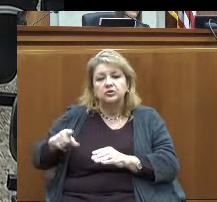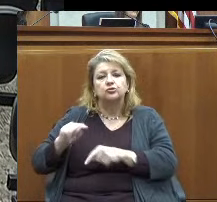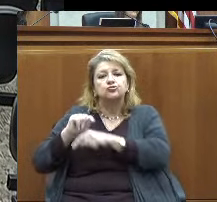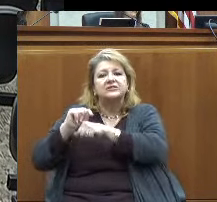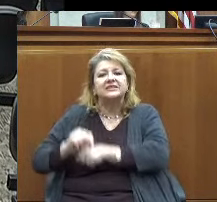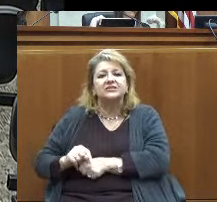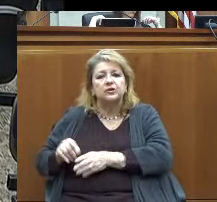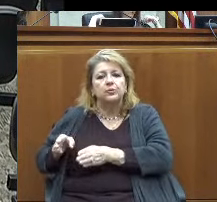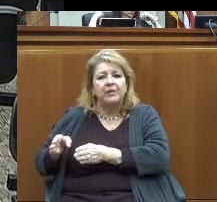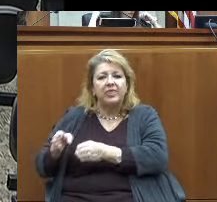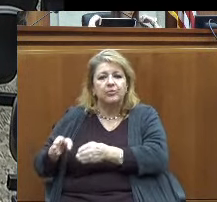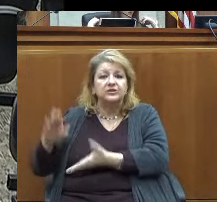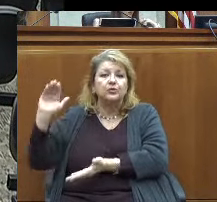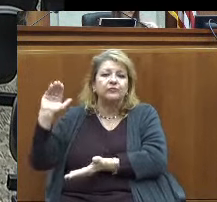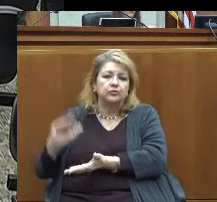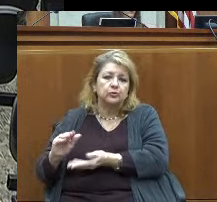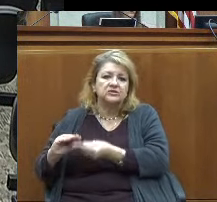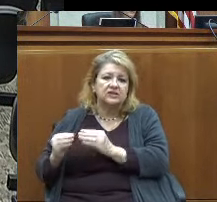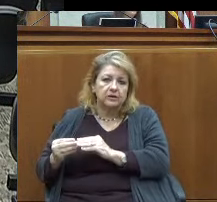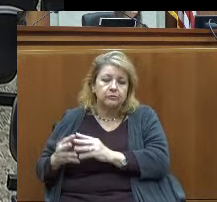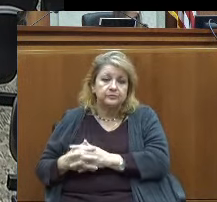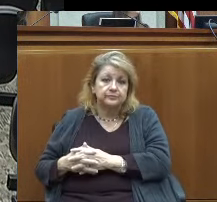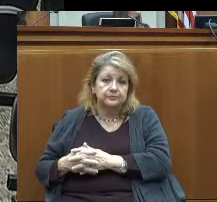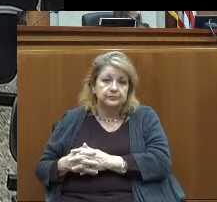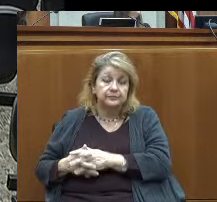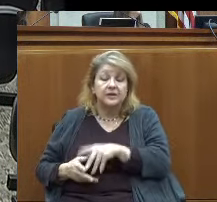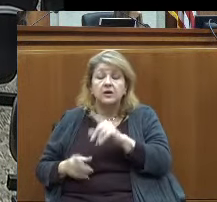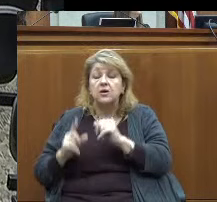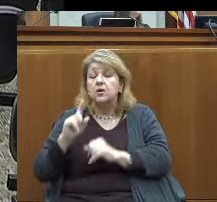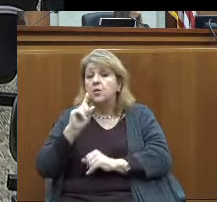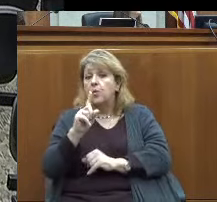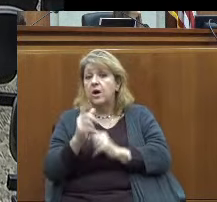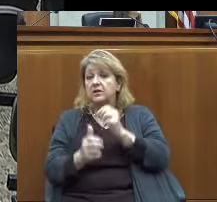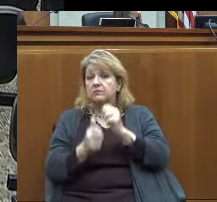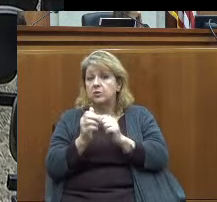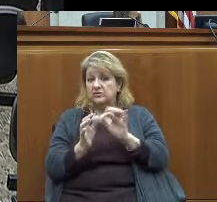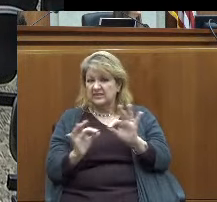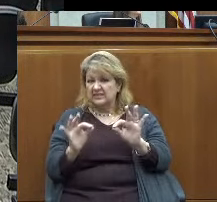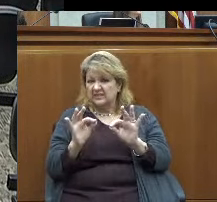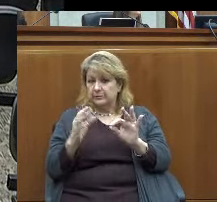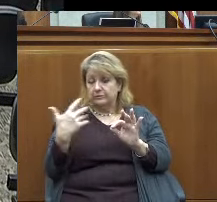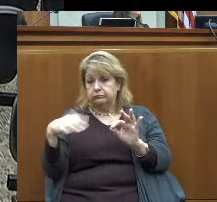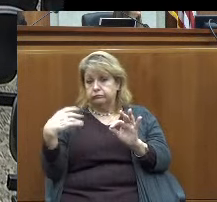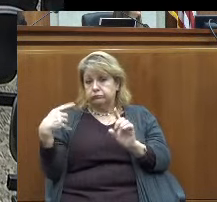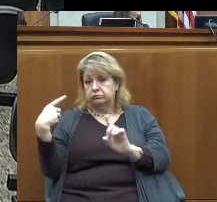that we've been able to really reduce that number. One of the most significant